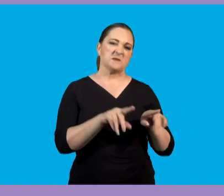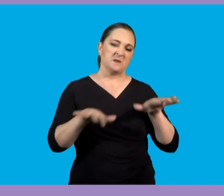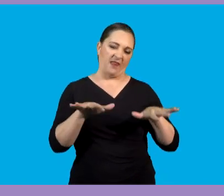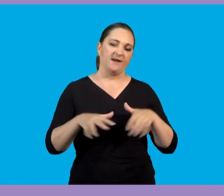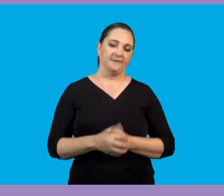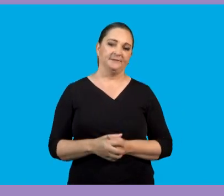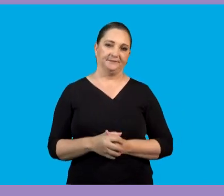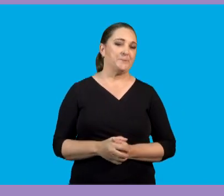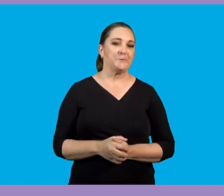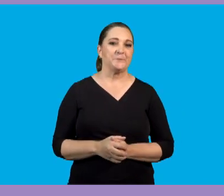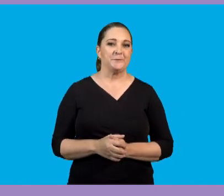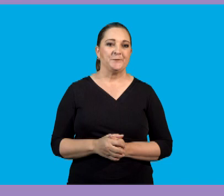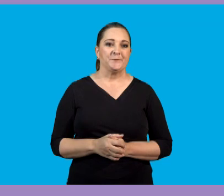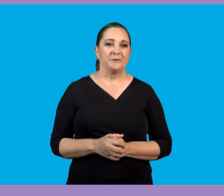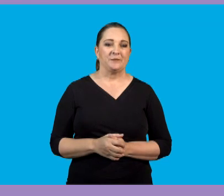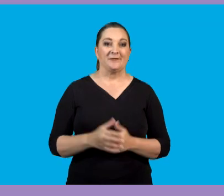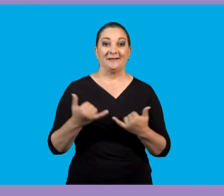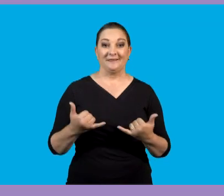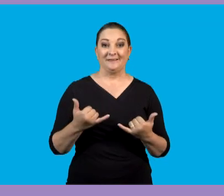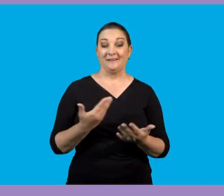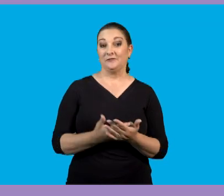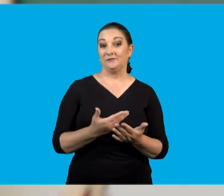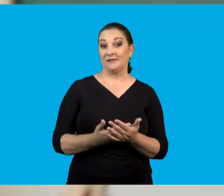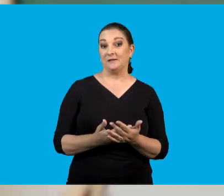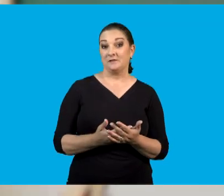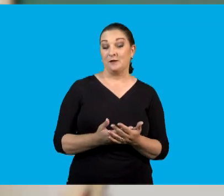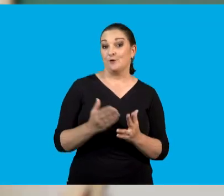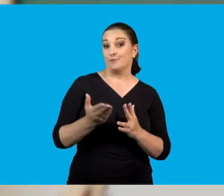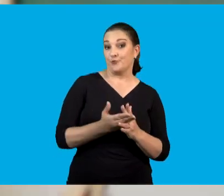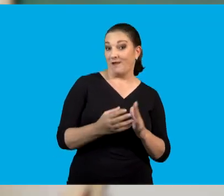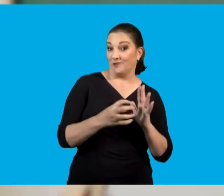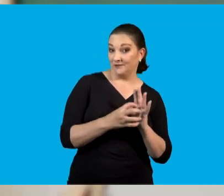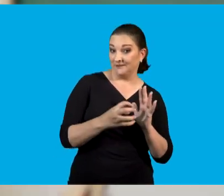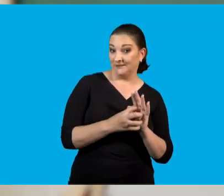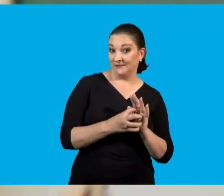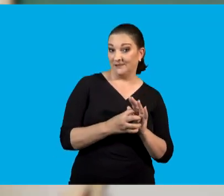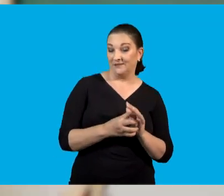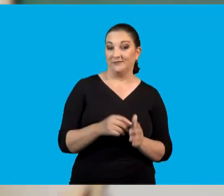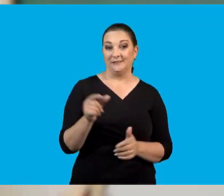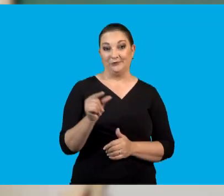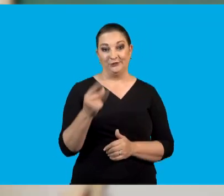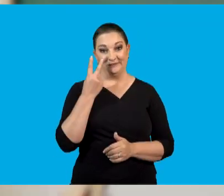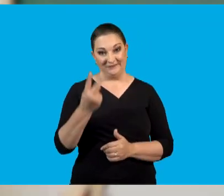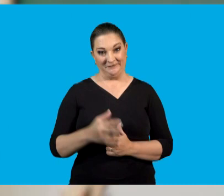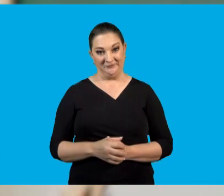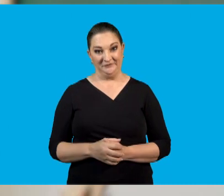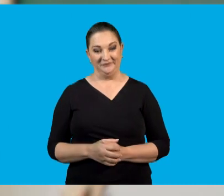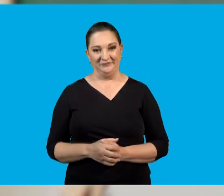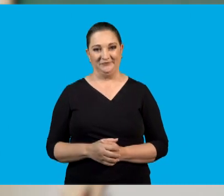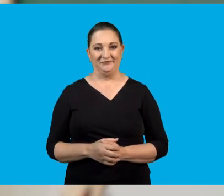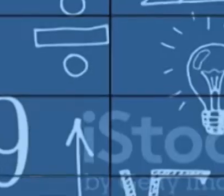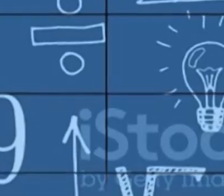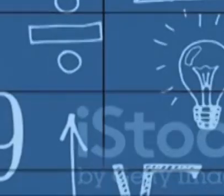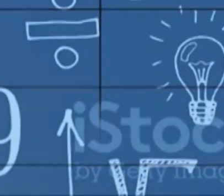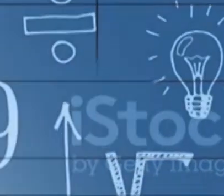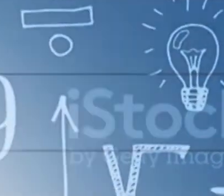are similar. Let's quickly go to an ad break, and then we'll see you just now for the rest of our lesson.